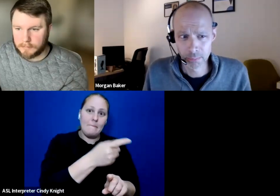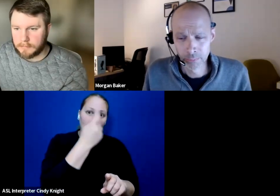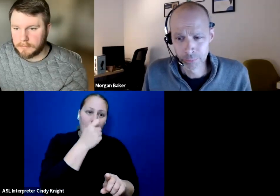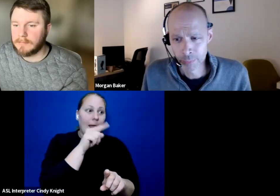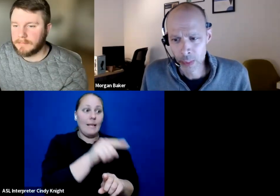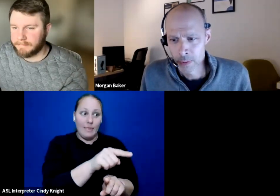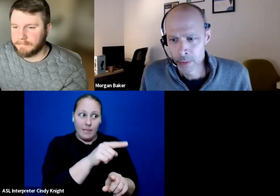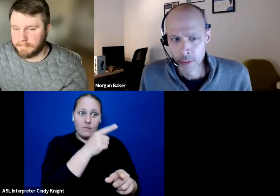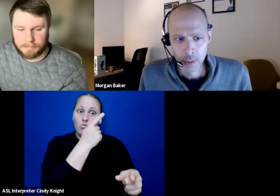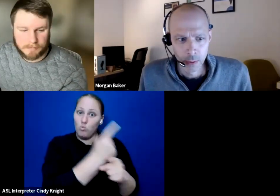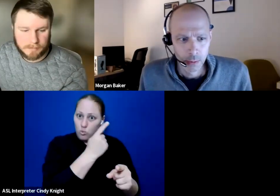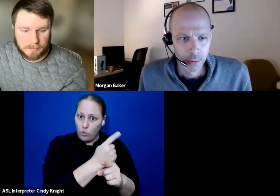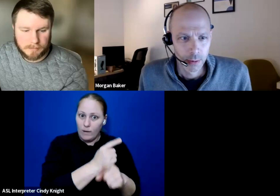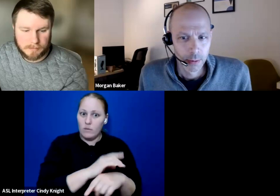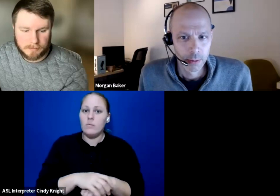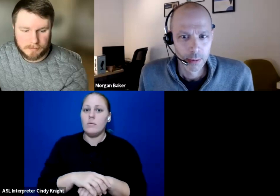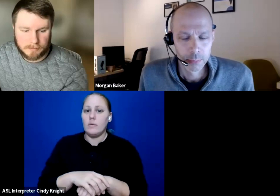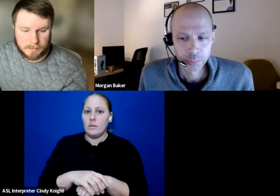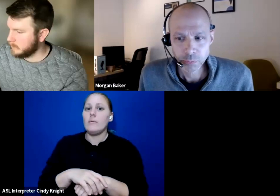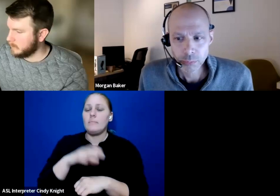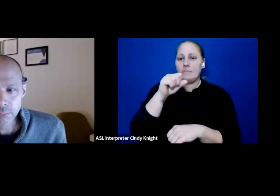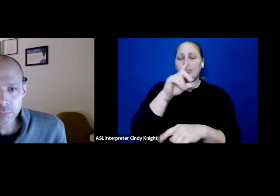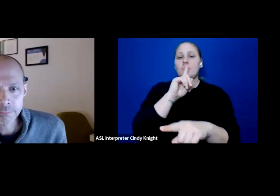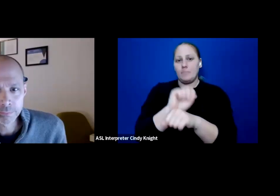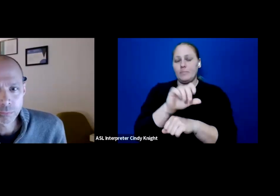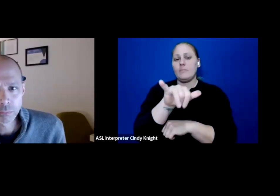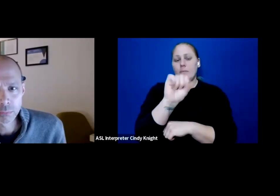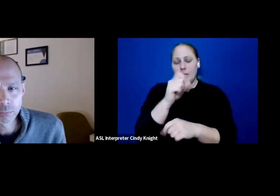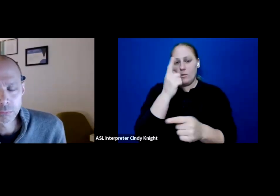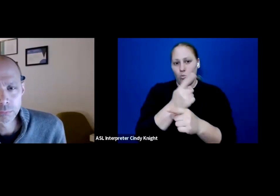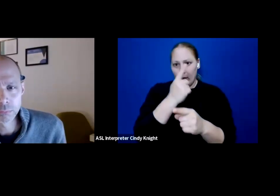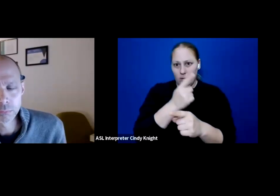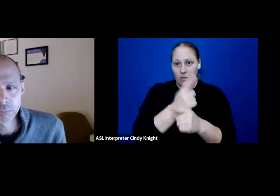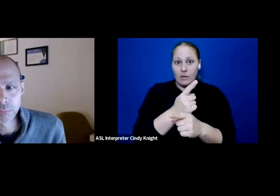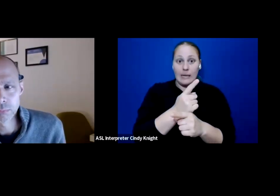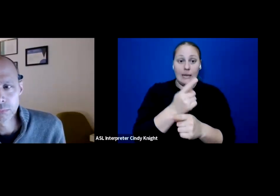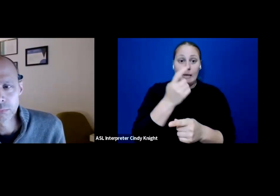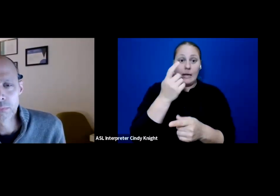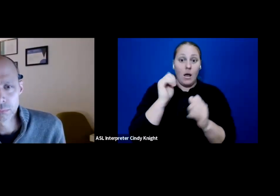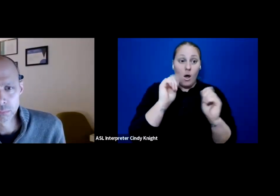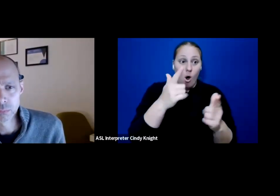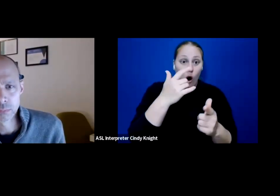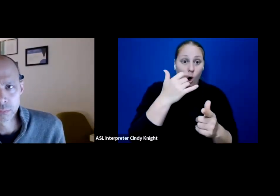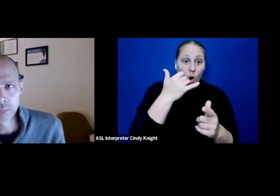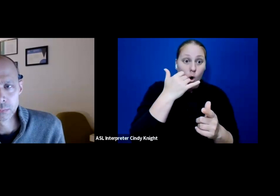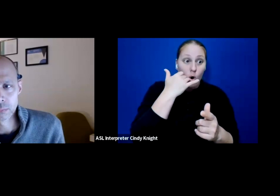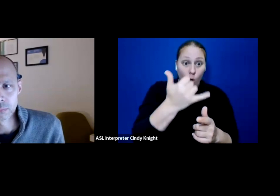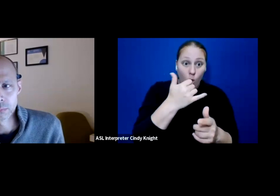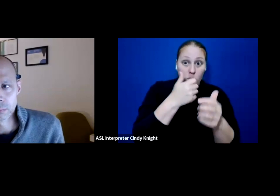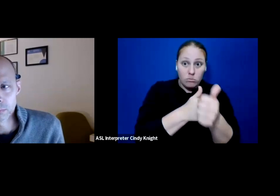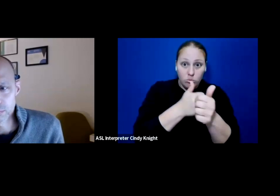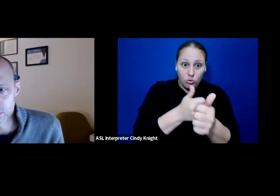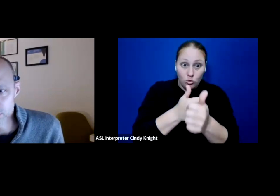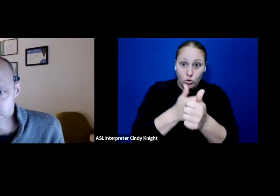right. Yes, no, you're absolutely right, Morgan. It's all the records, all the calls are tracked. And